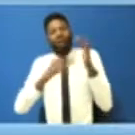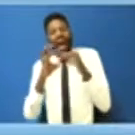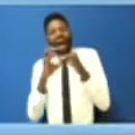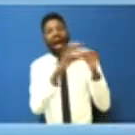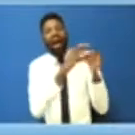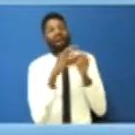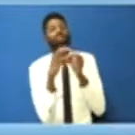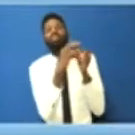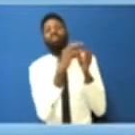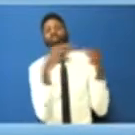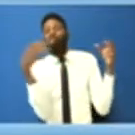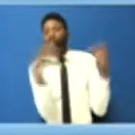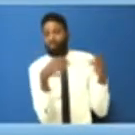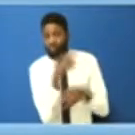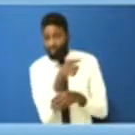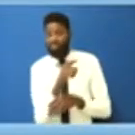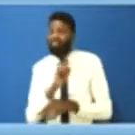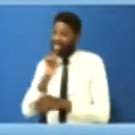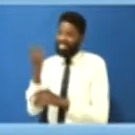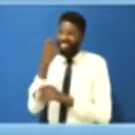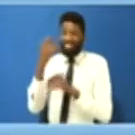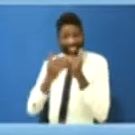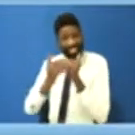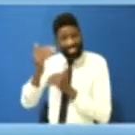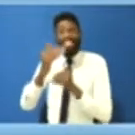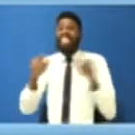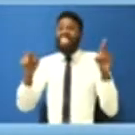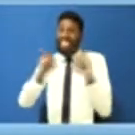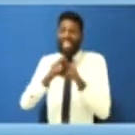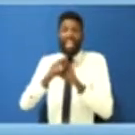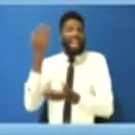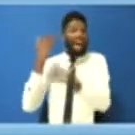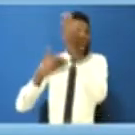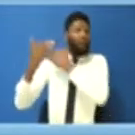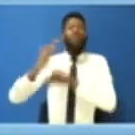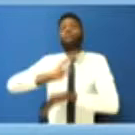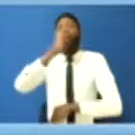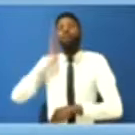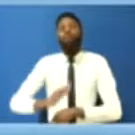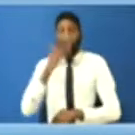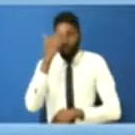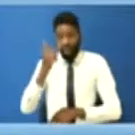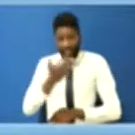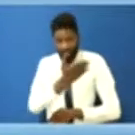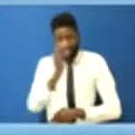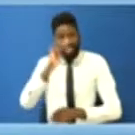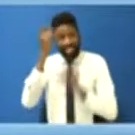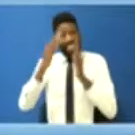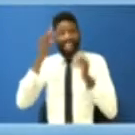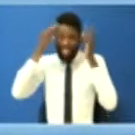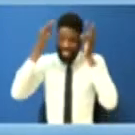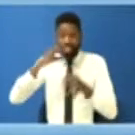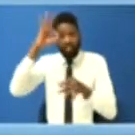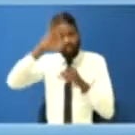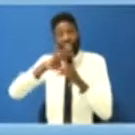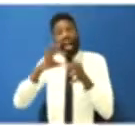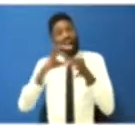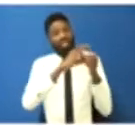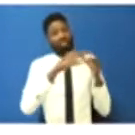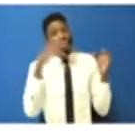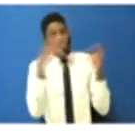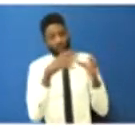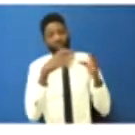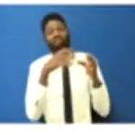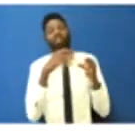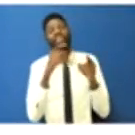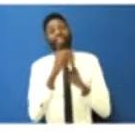you kenya will never be the same again because you kenyans have decided to vote for zimmer la moja on the 9th of august 2020.